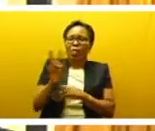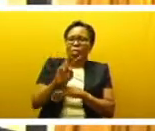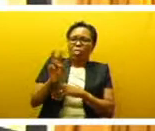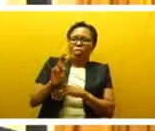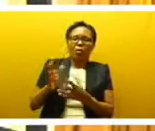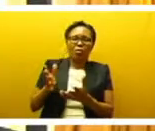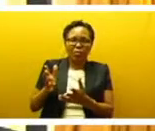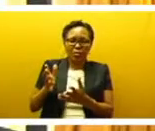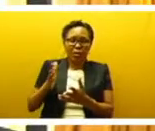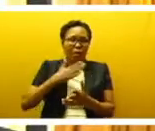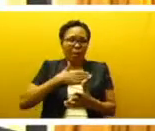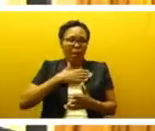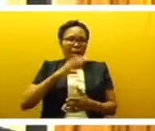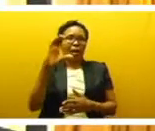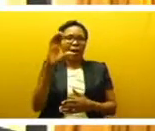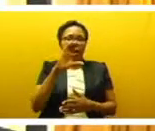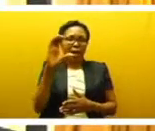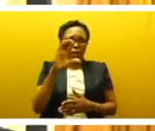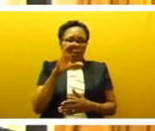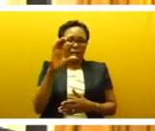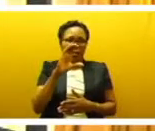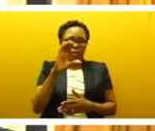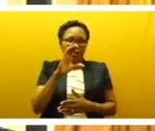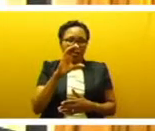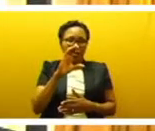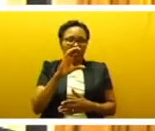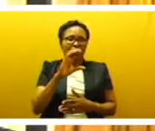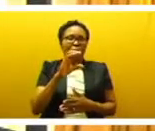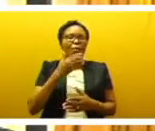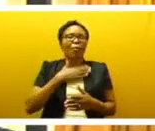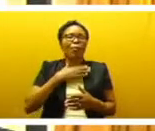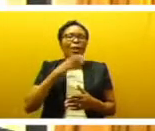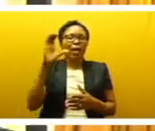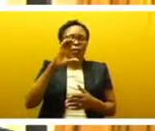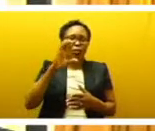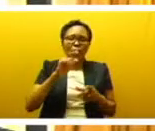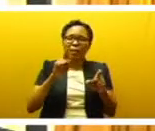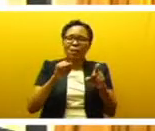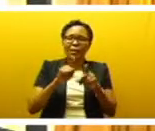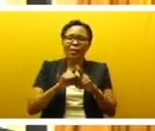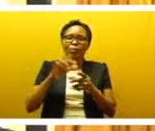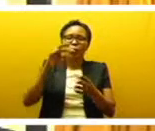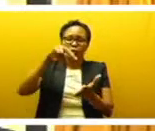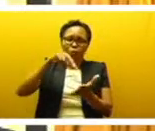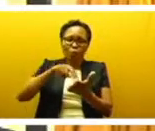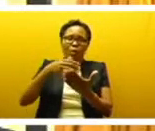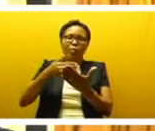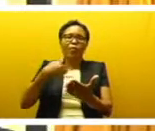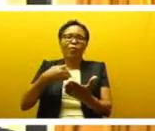My client was a candidate. We are not on the same side. We may be